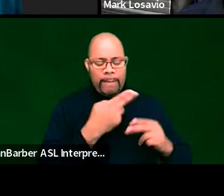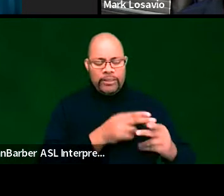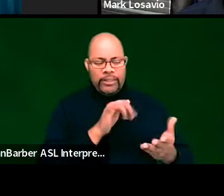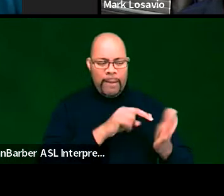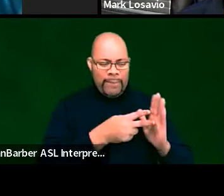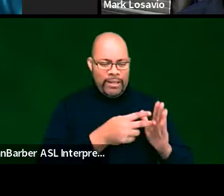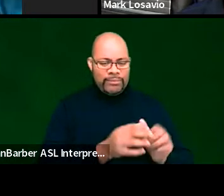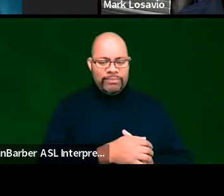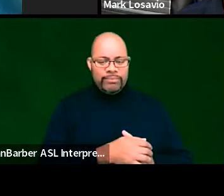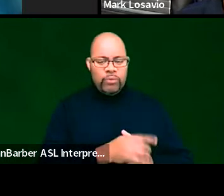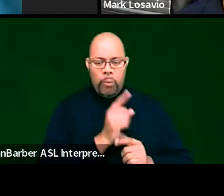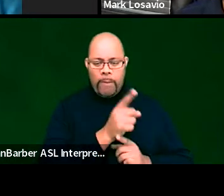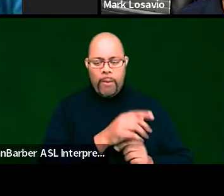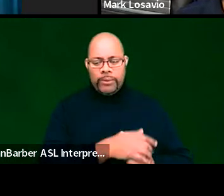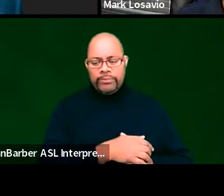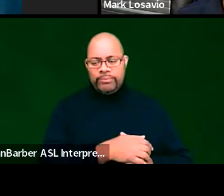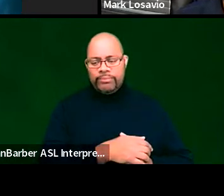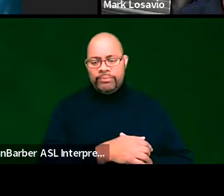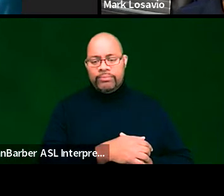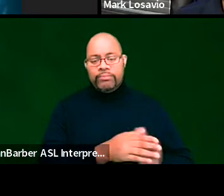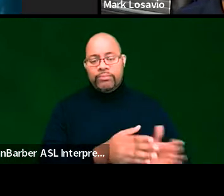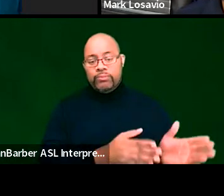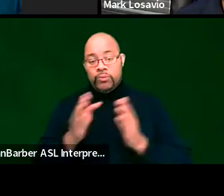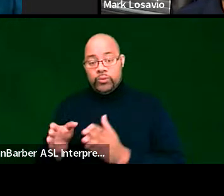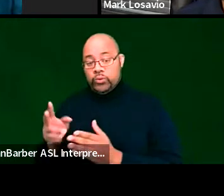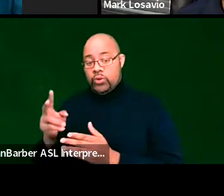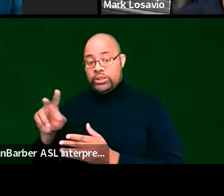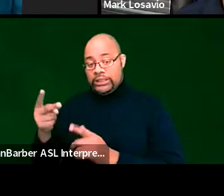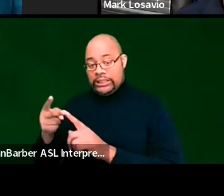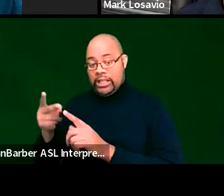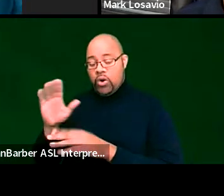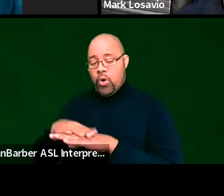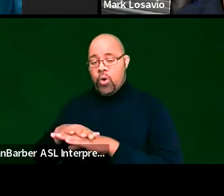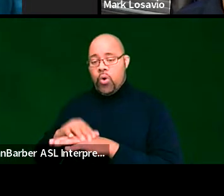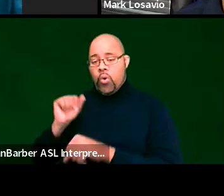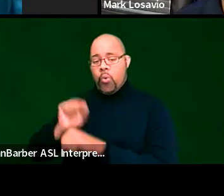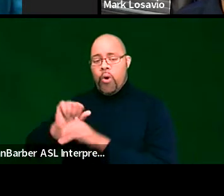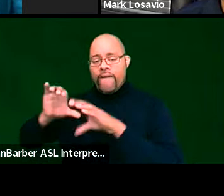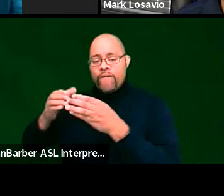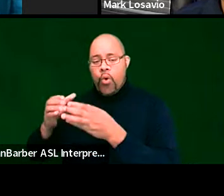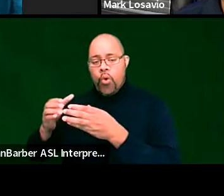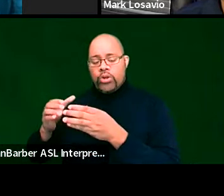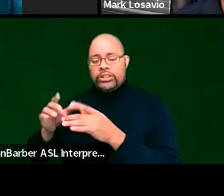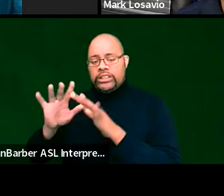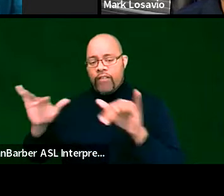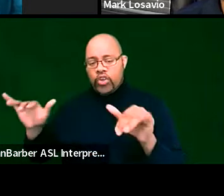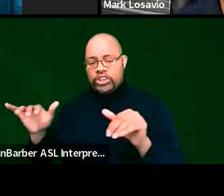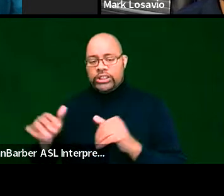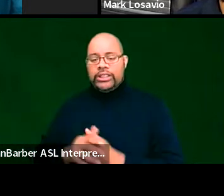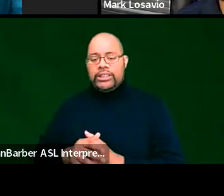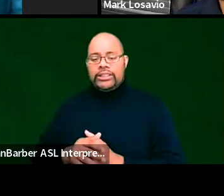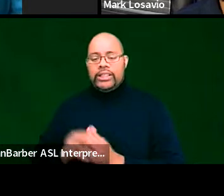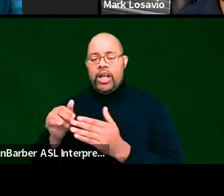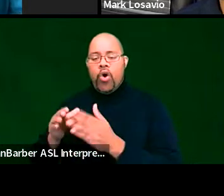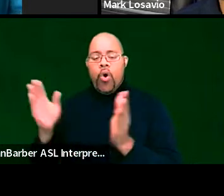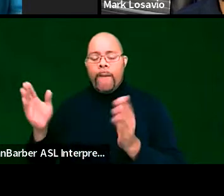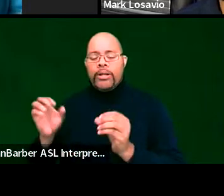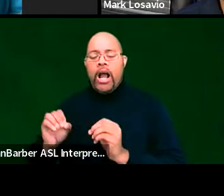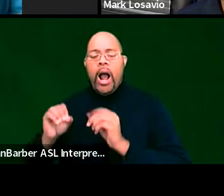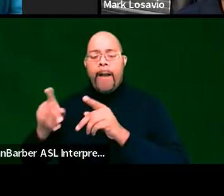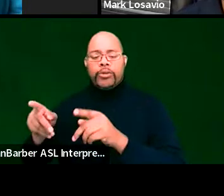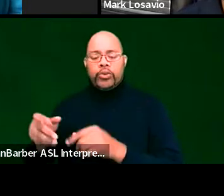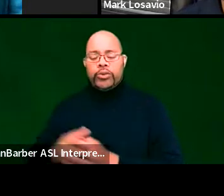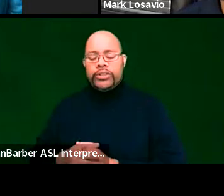means in a moment. And the other is on the sort of workforce diversity side, is opening up opportunities